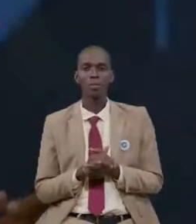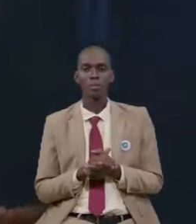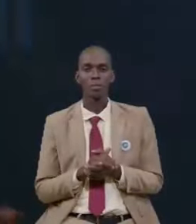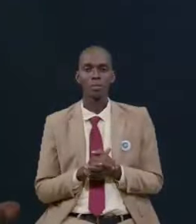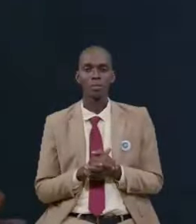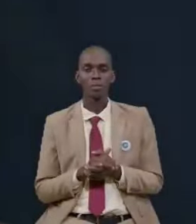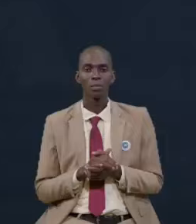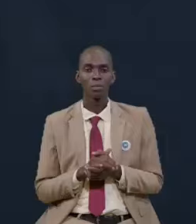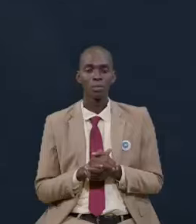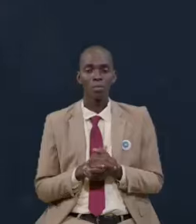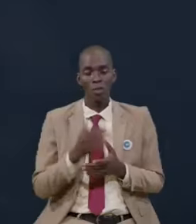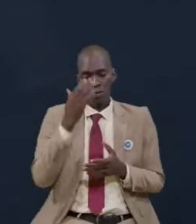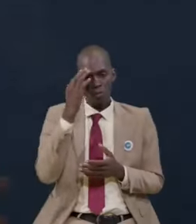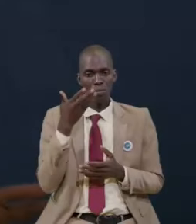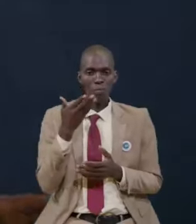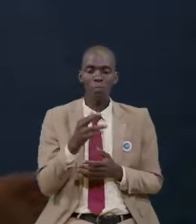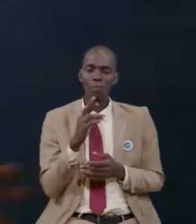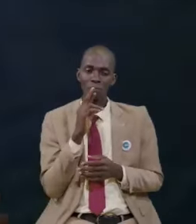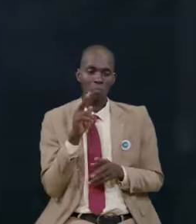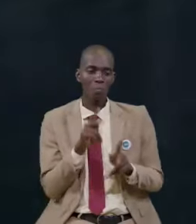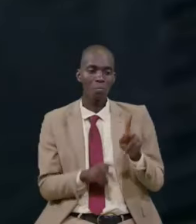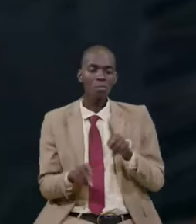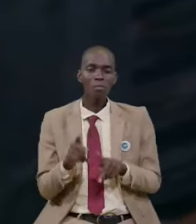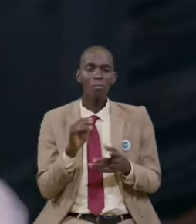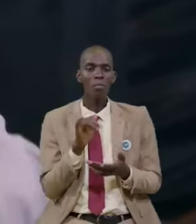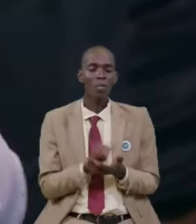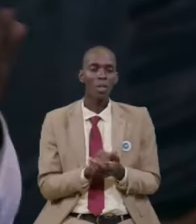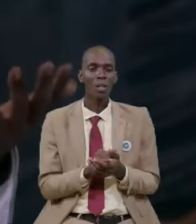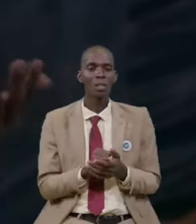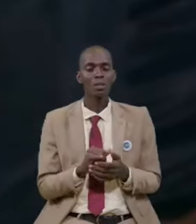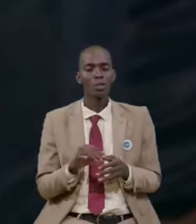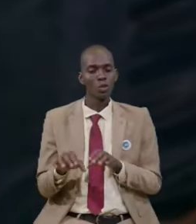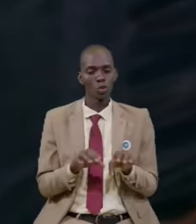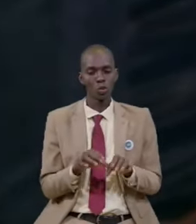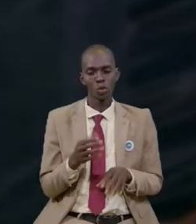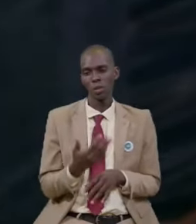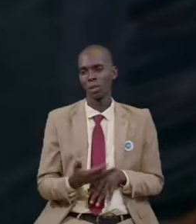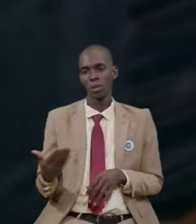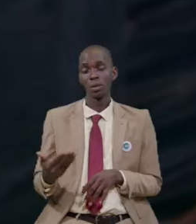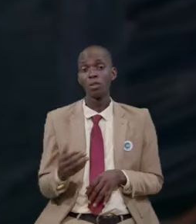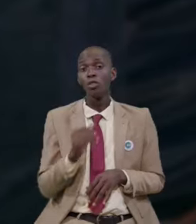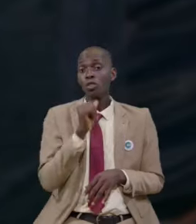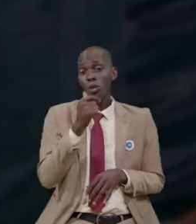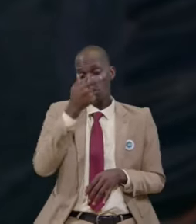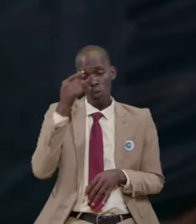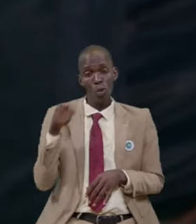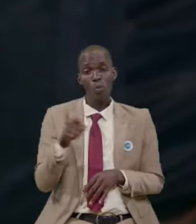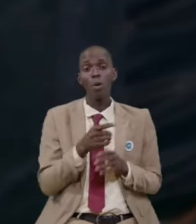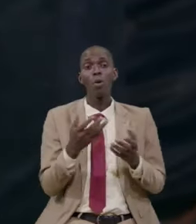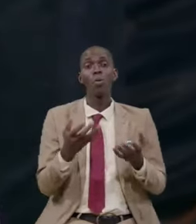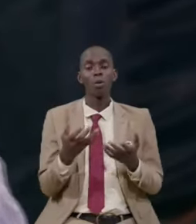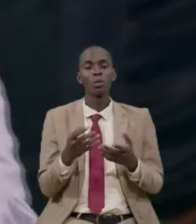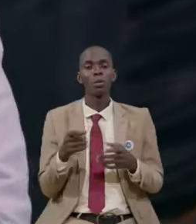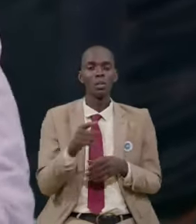are people that do things not because they want to, they are afraid. And I could tell